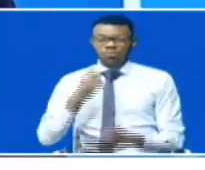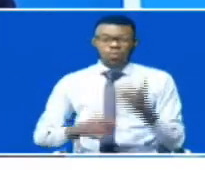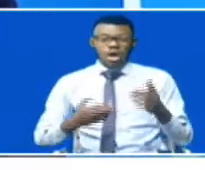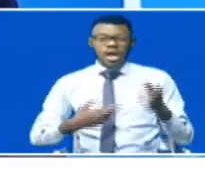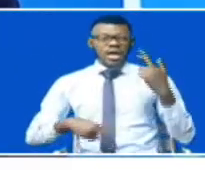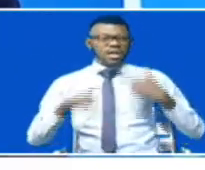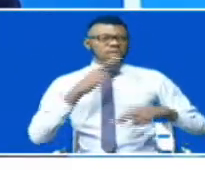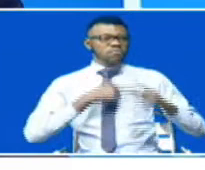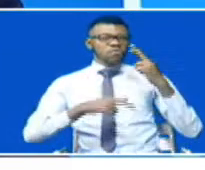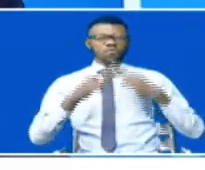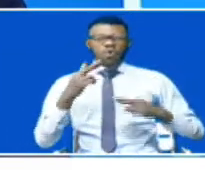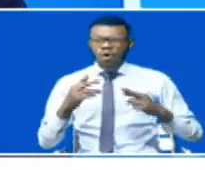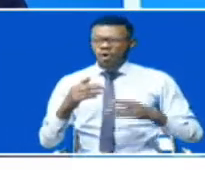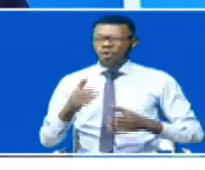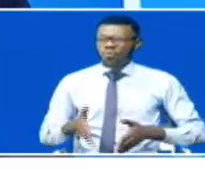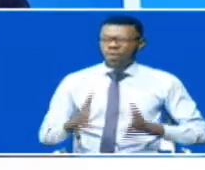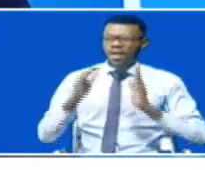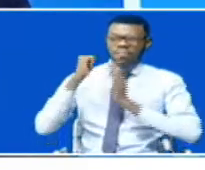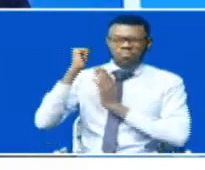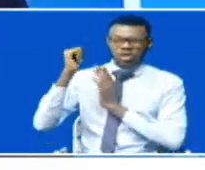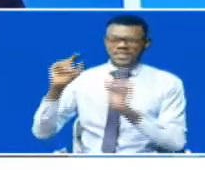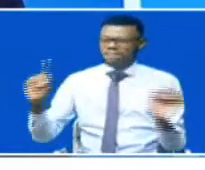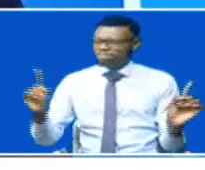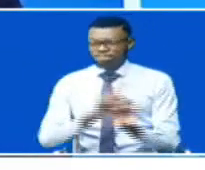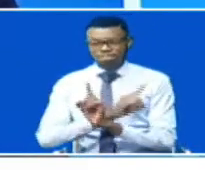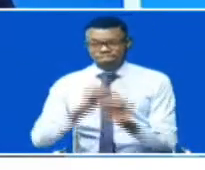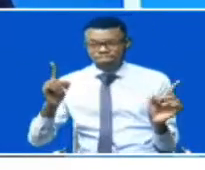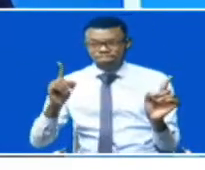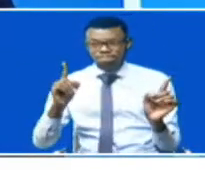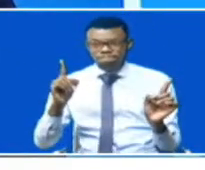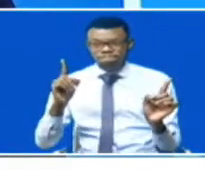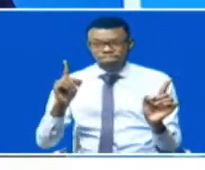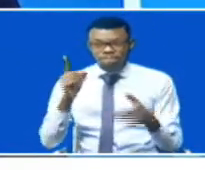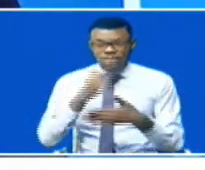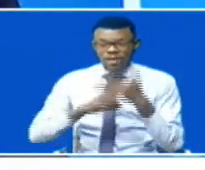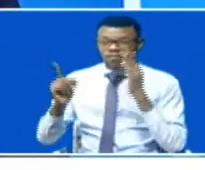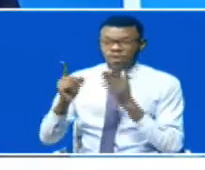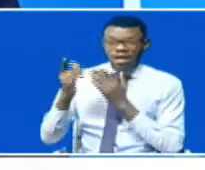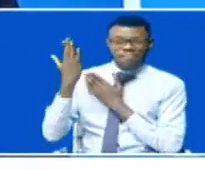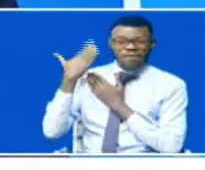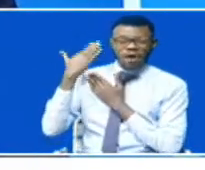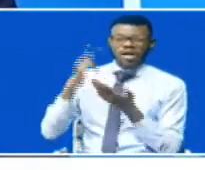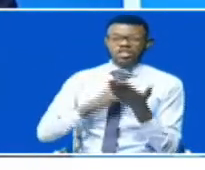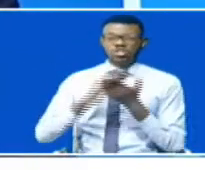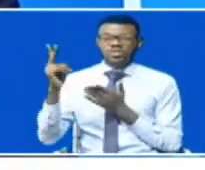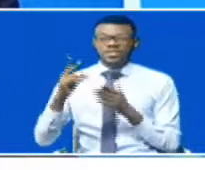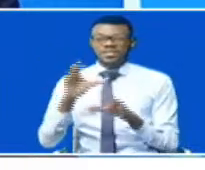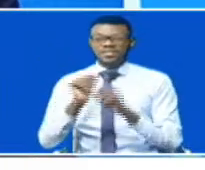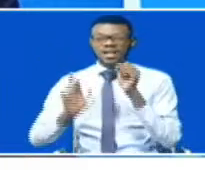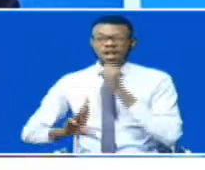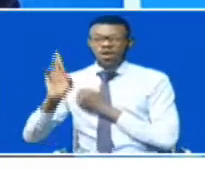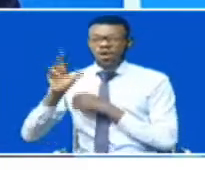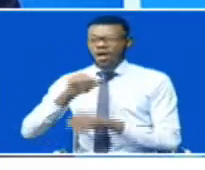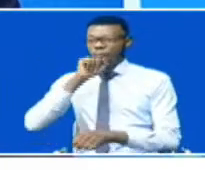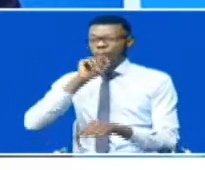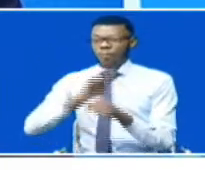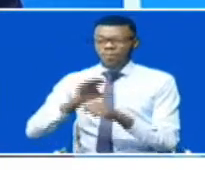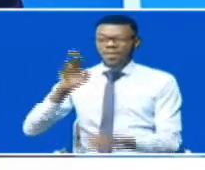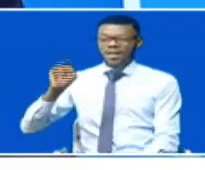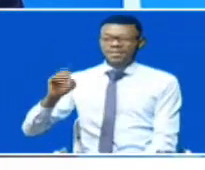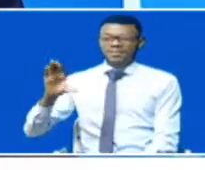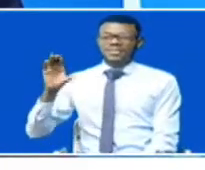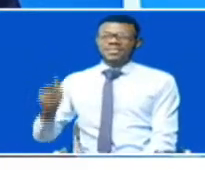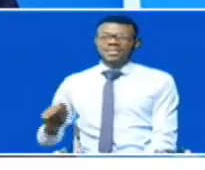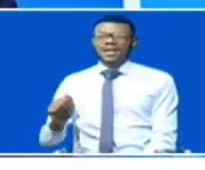not based on a political directive. Now the approval came less than 2 weeks after President Uhuru Kenyatta assured the members of the county assemblies they